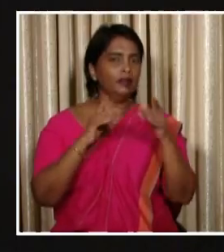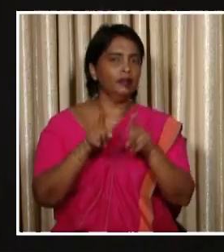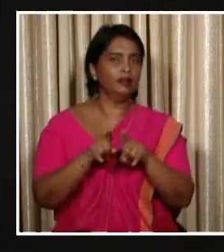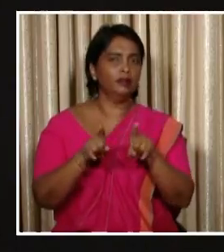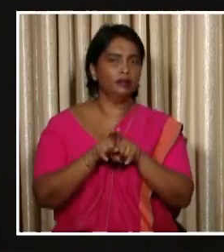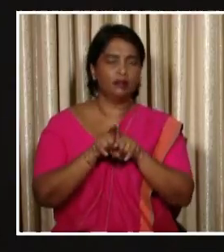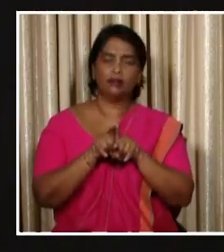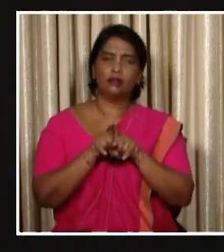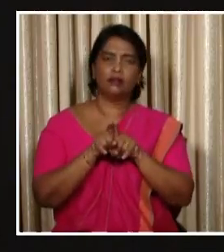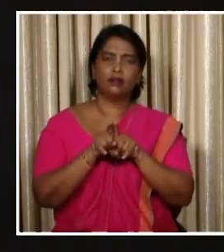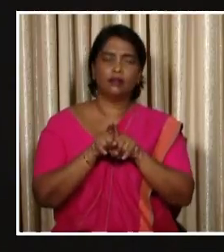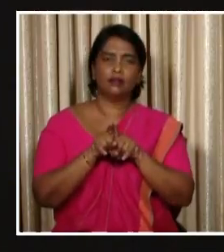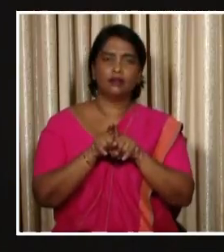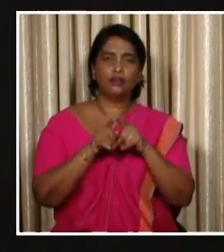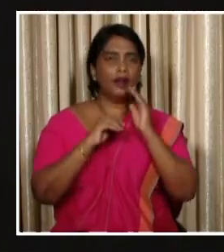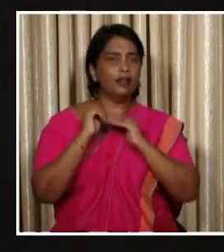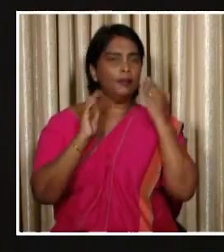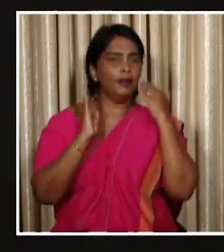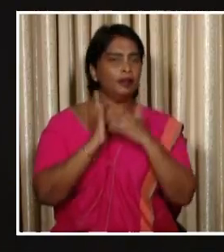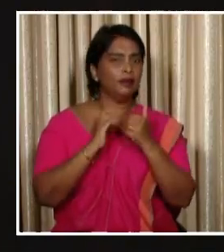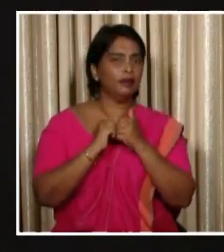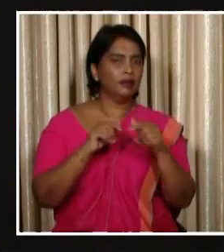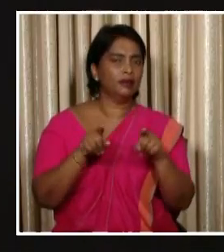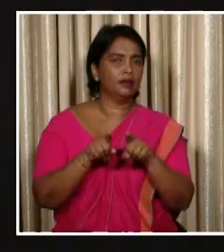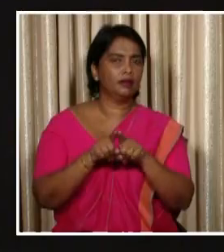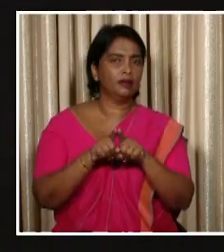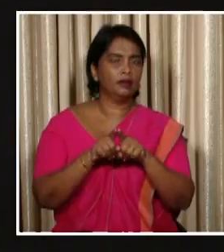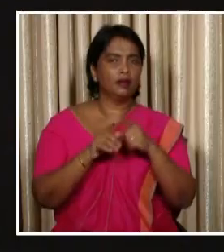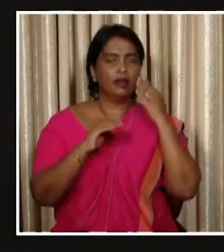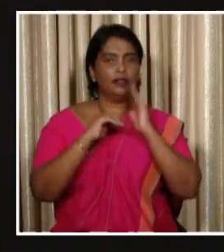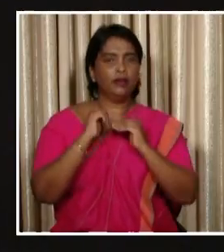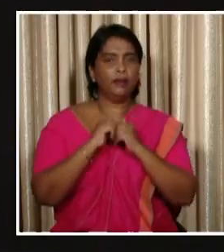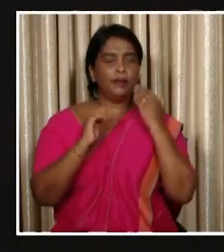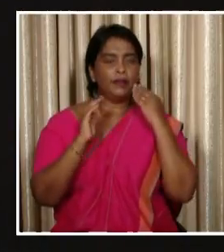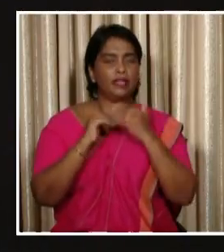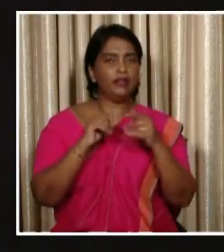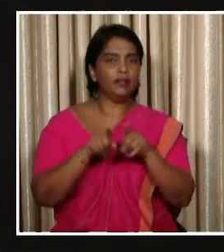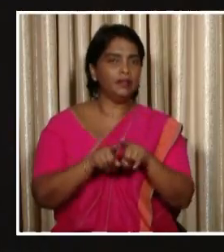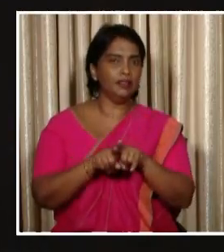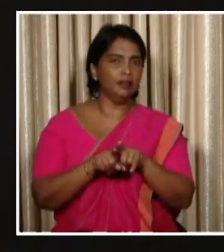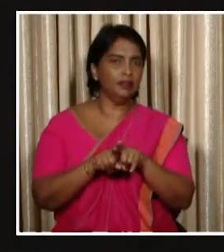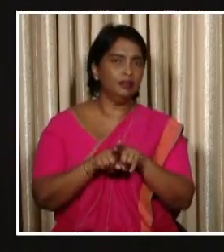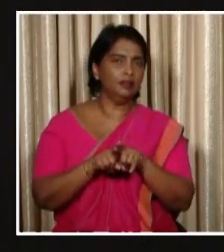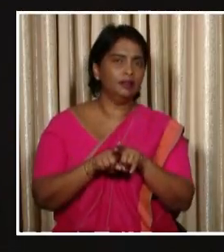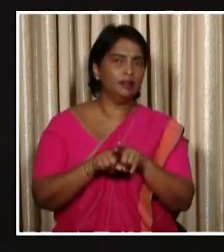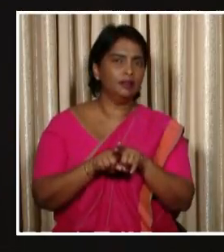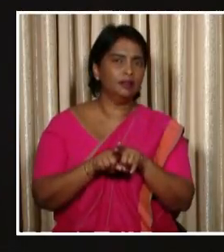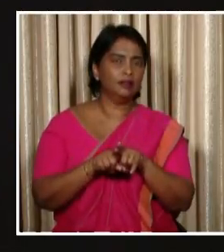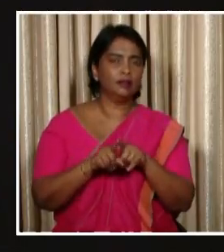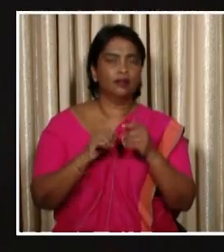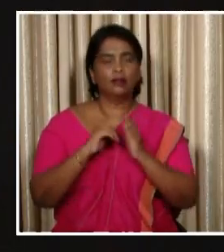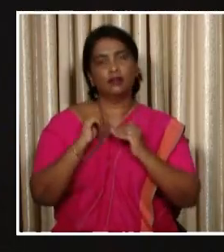not only about the trade, the extradition treaties that we have as a countries. We want to strengthen